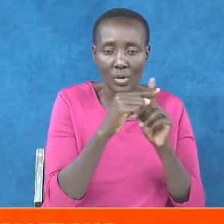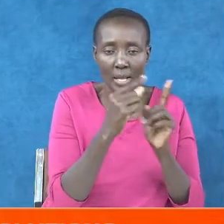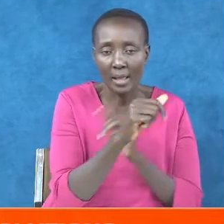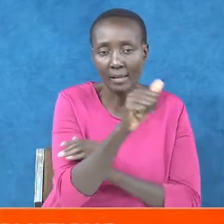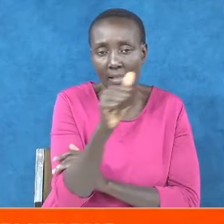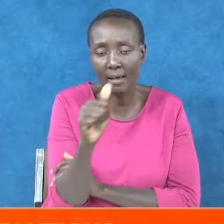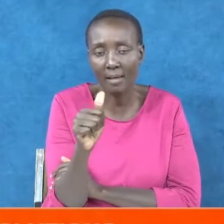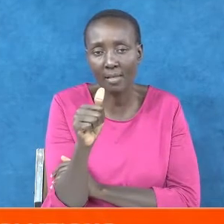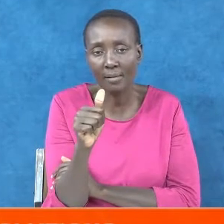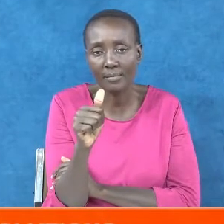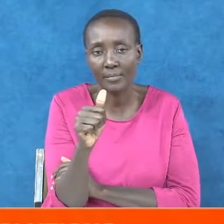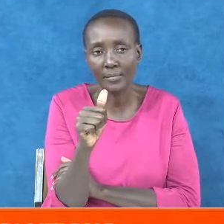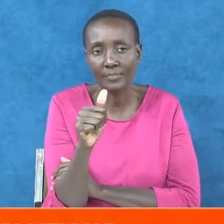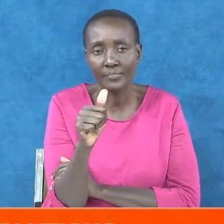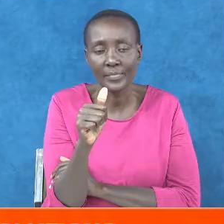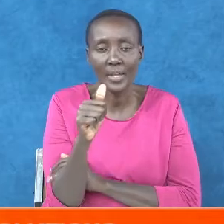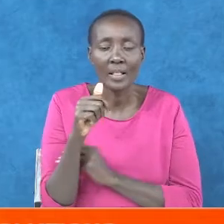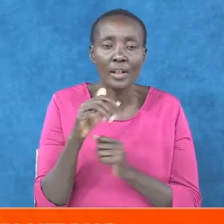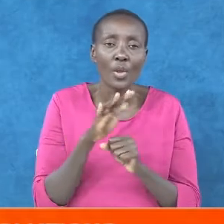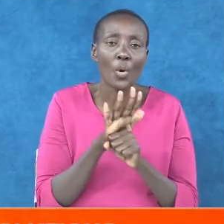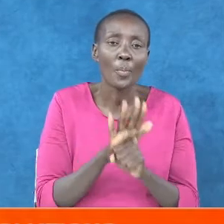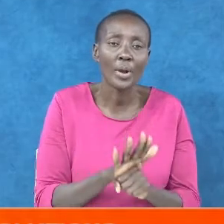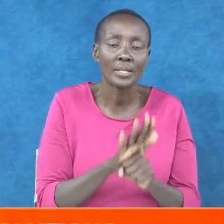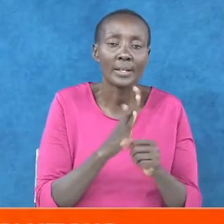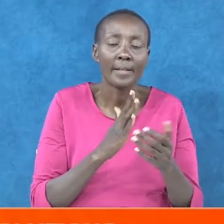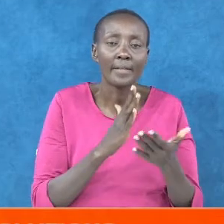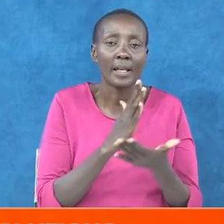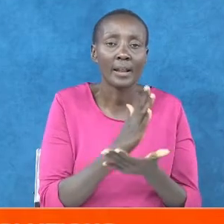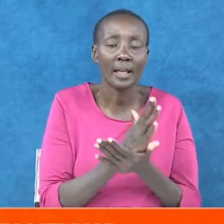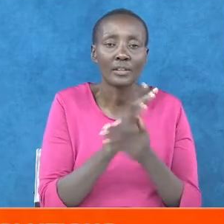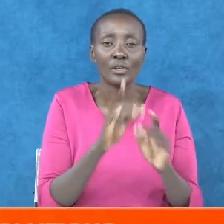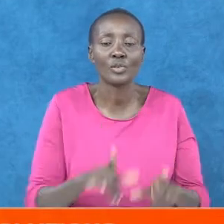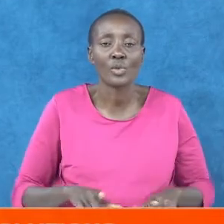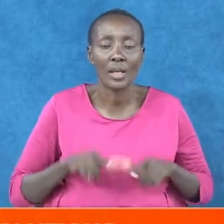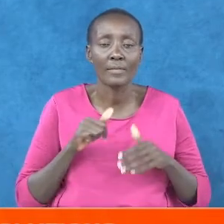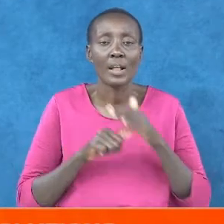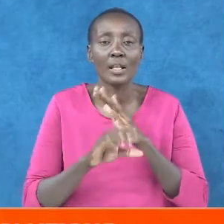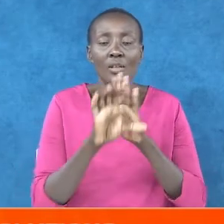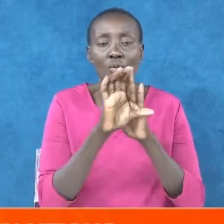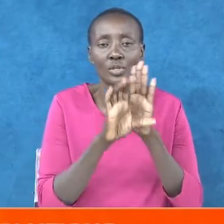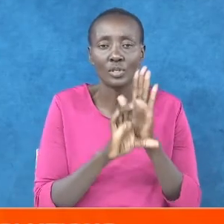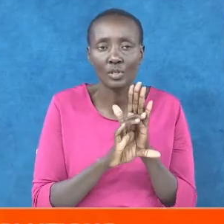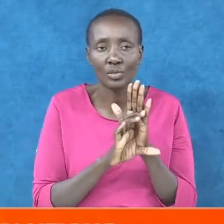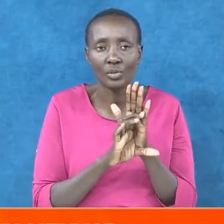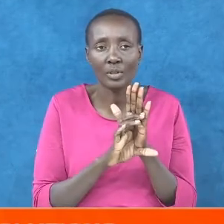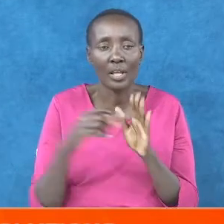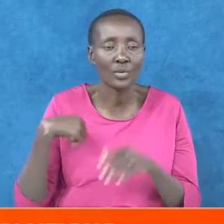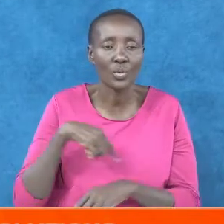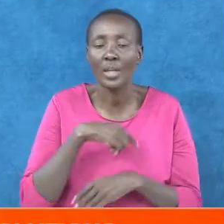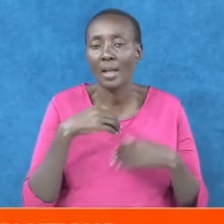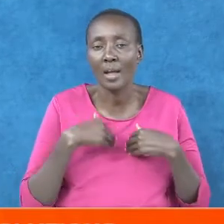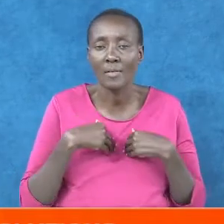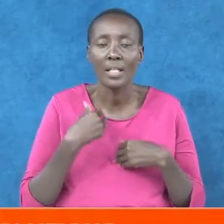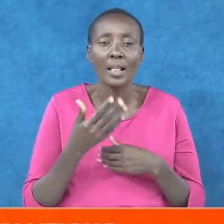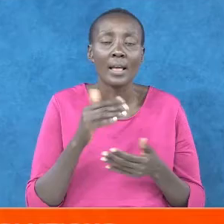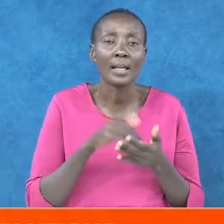person contravened that right to existence and to life under the Constitution. Right. That we then have. And then again,